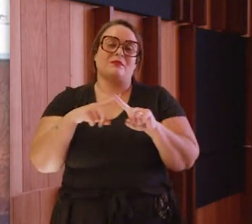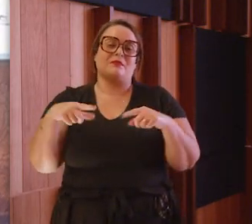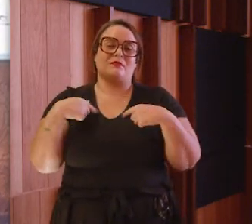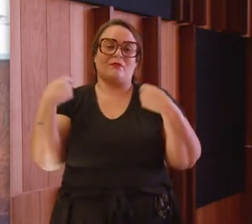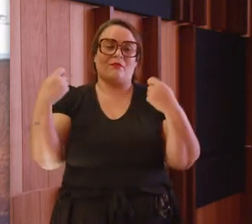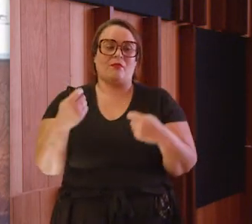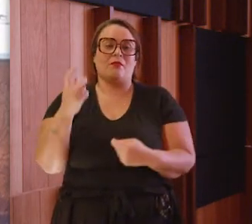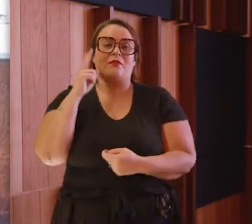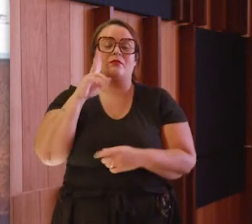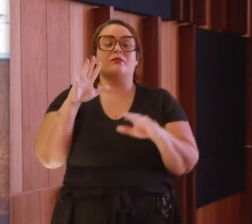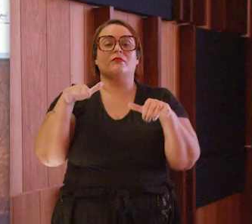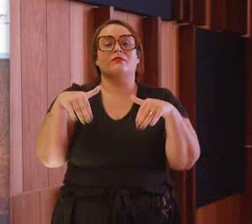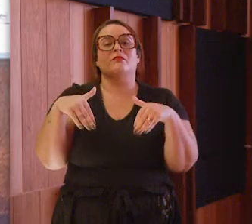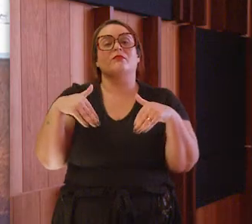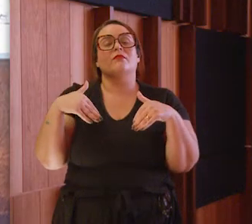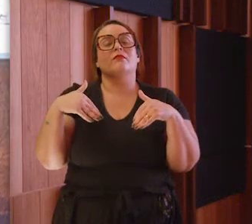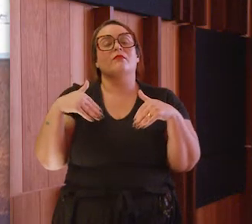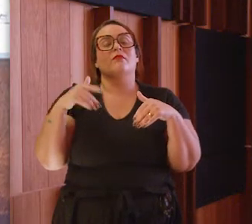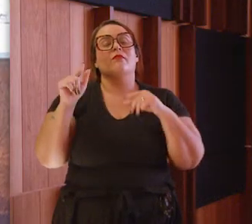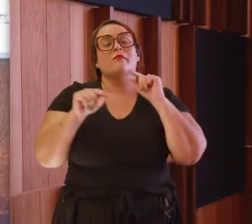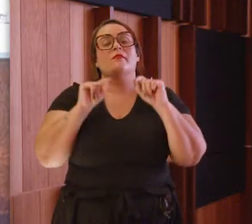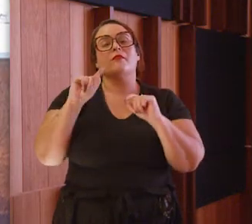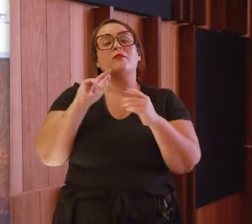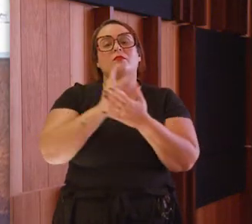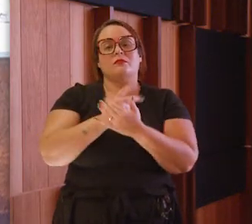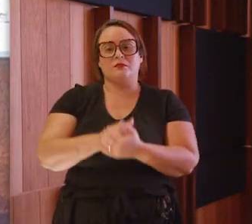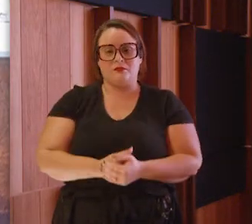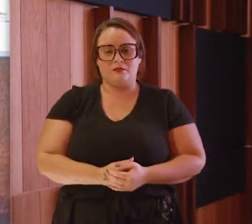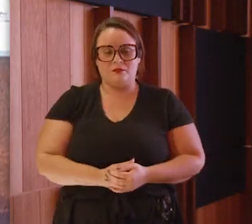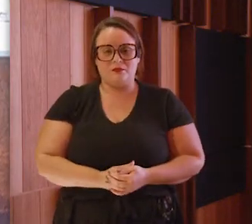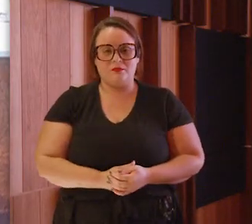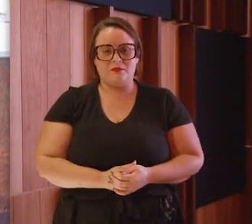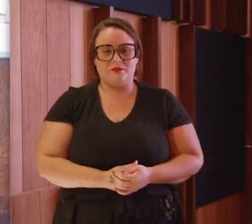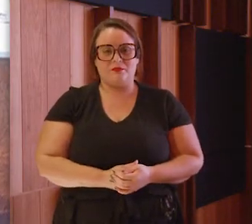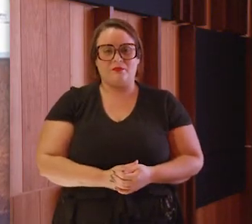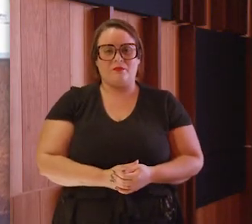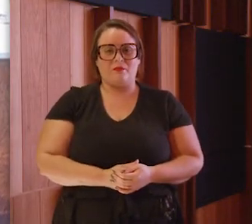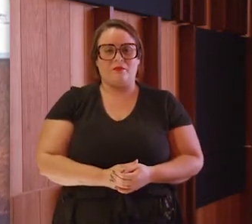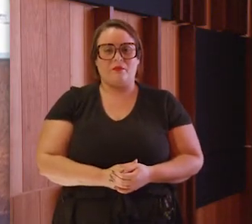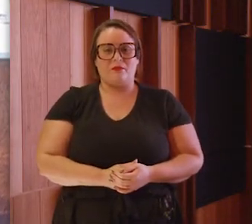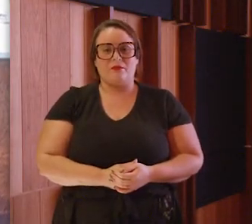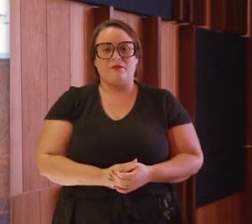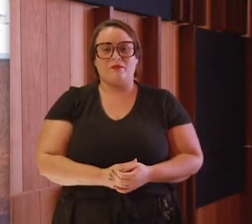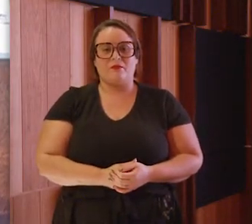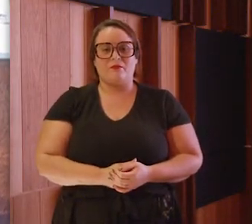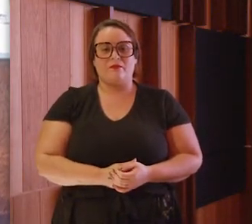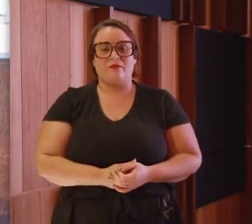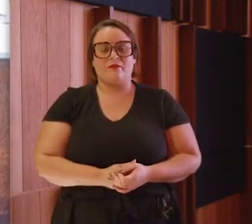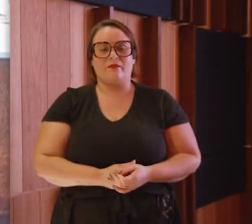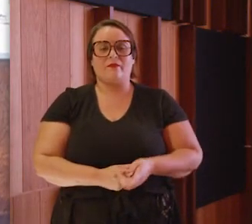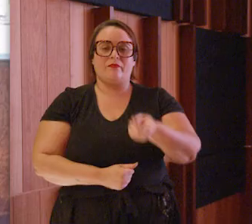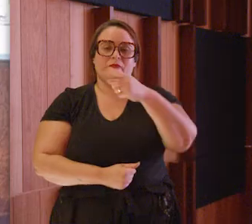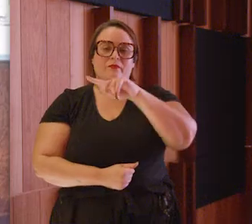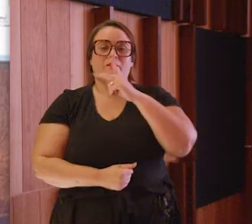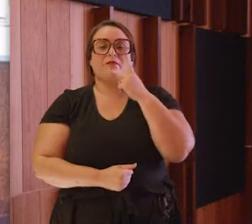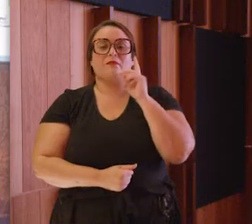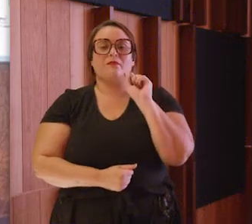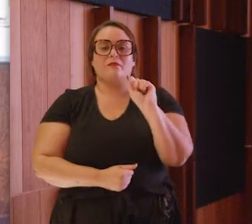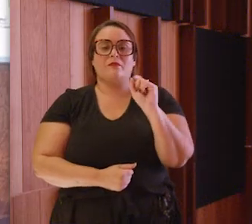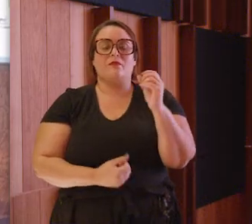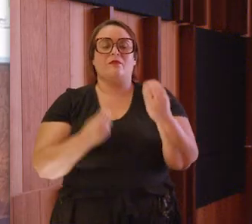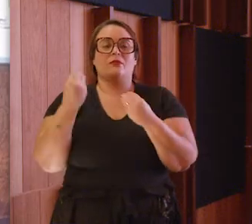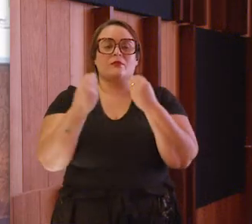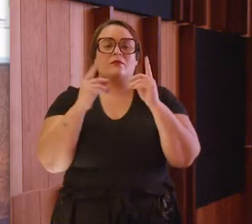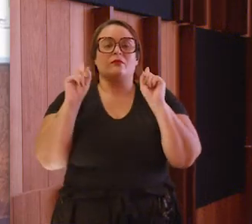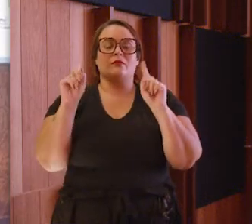the end and what you and Doug said, the importance of how, for example, post-transfer pricing adjustments, right, can have